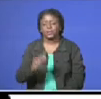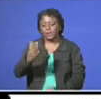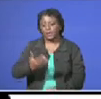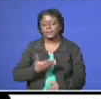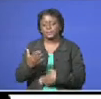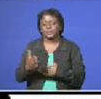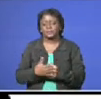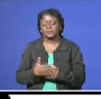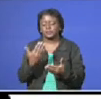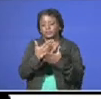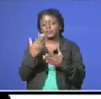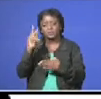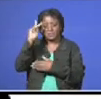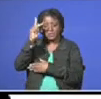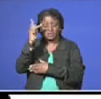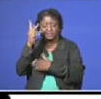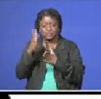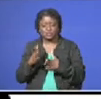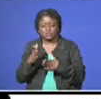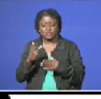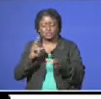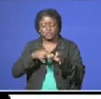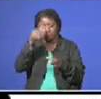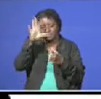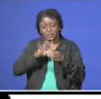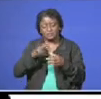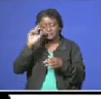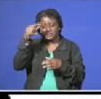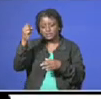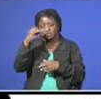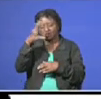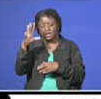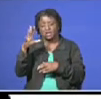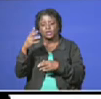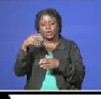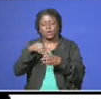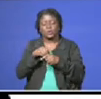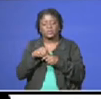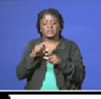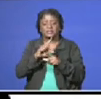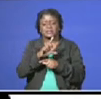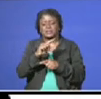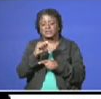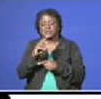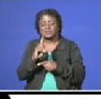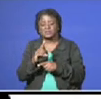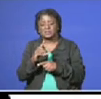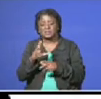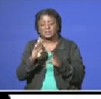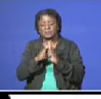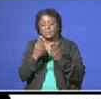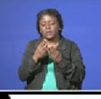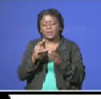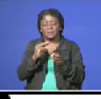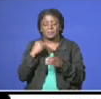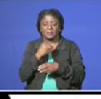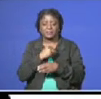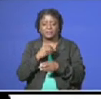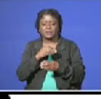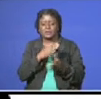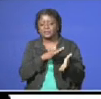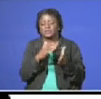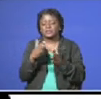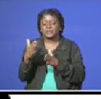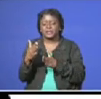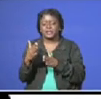Welcome back. Former politician, chairman of Sunshine Holdings Limited, and board member of Focol Holdings Limited, the late Radley Roberts,